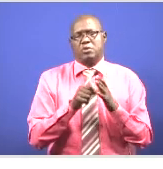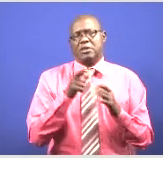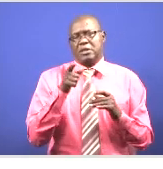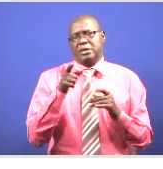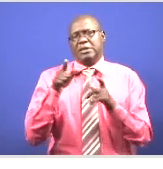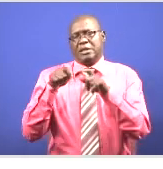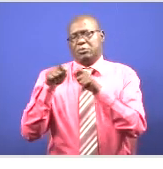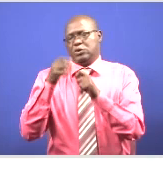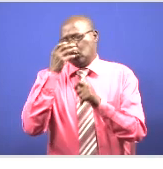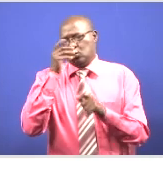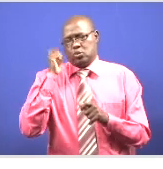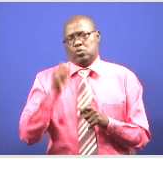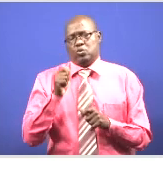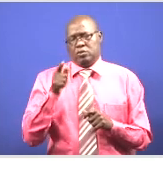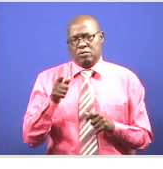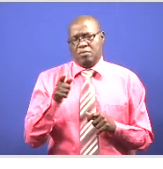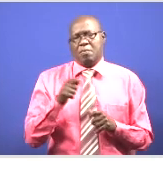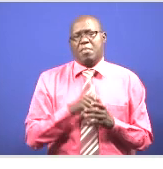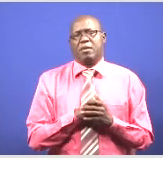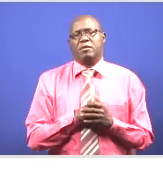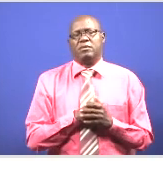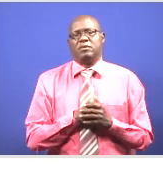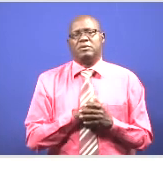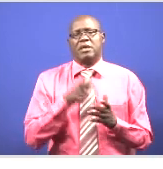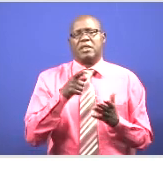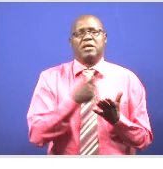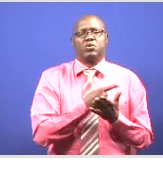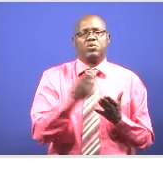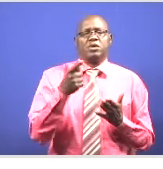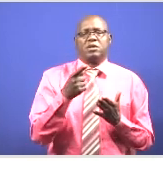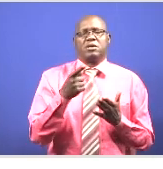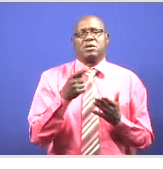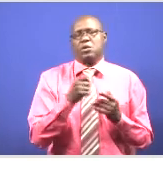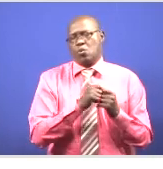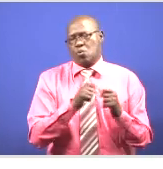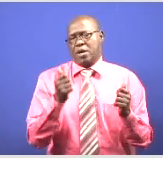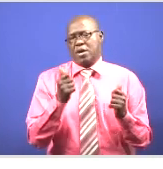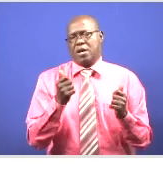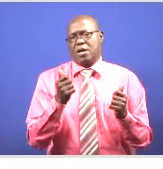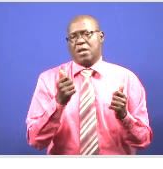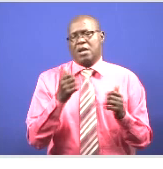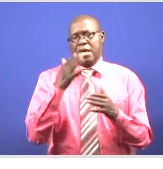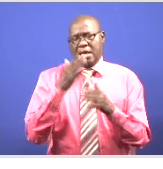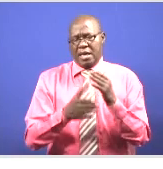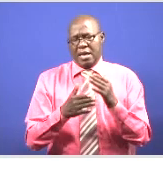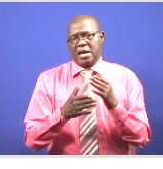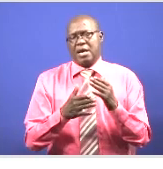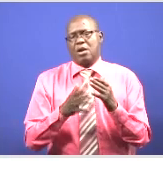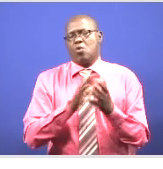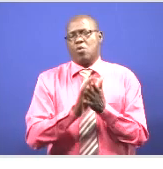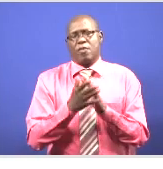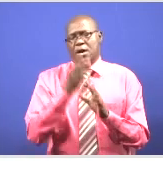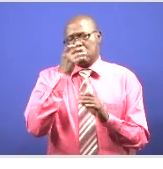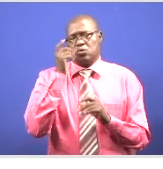and Ruto, I can bet you that this week is not going to end again without President Ruto talking about